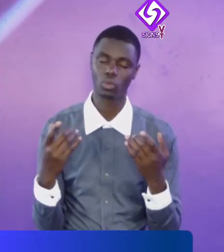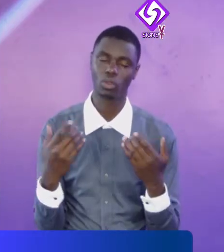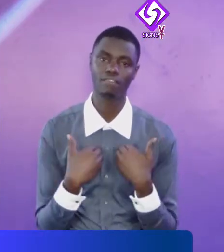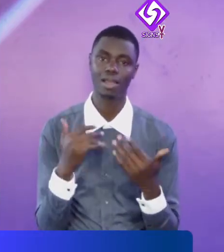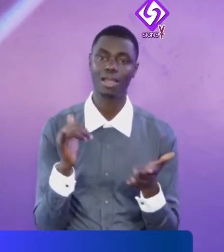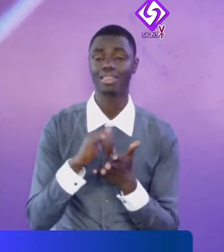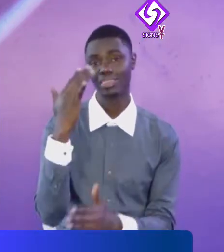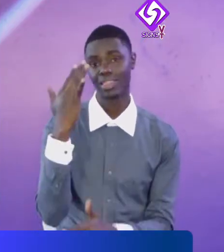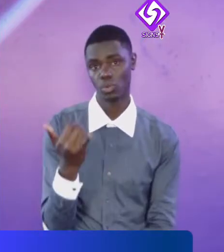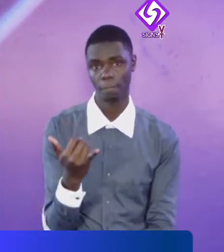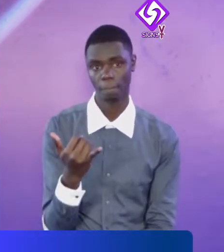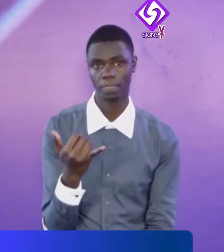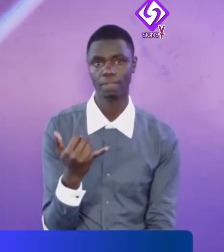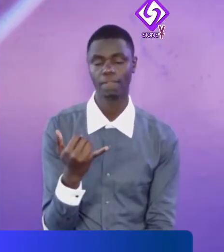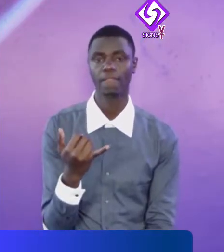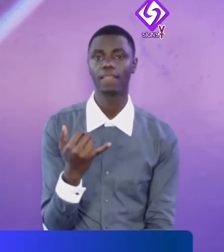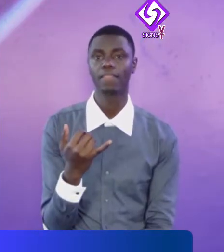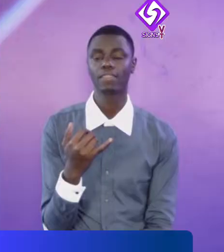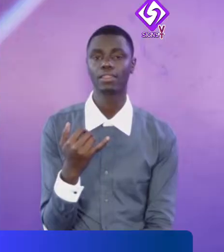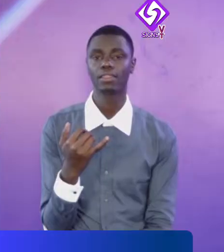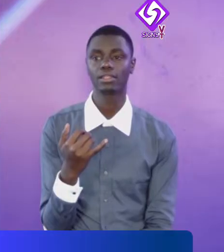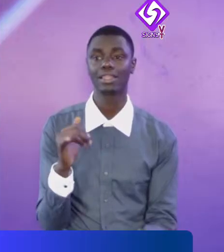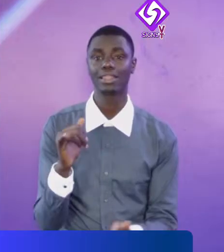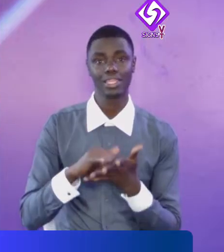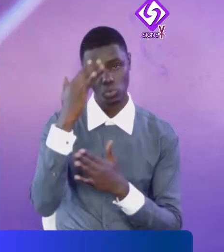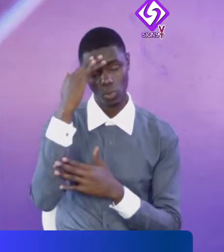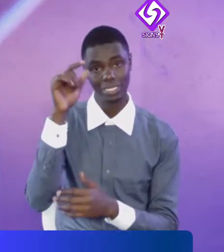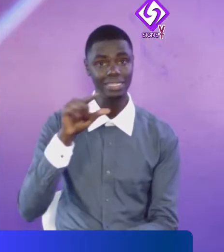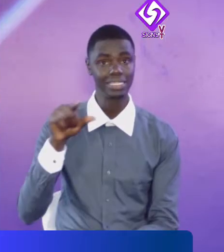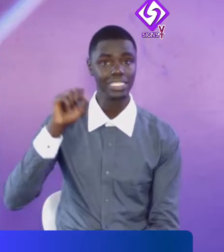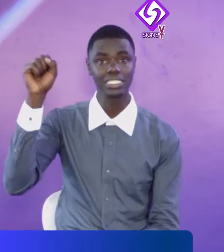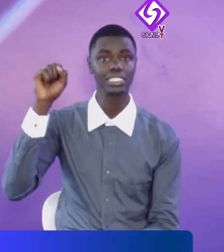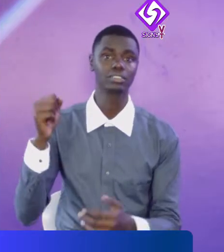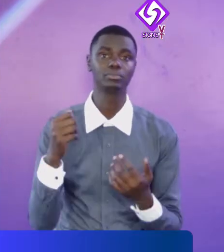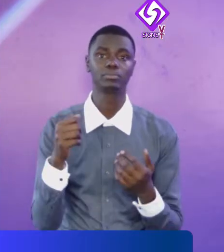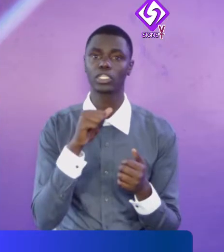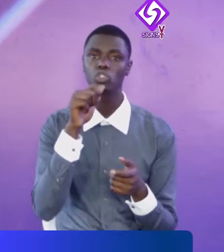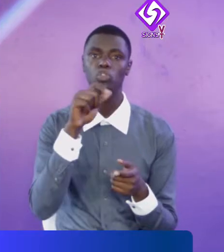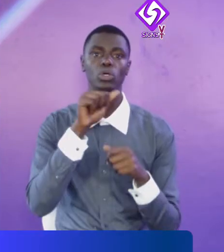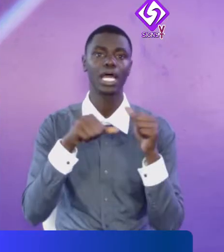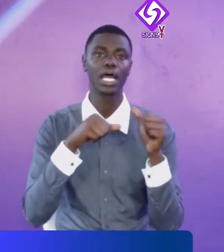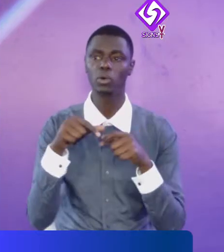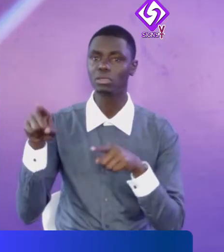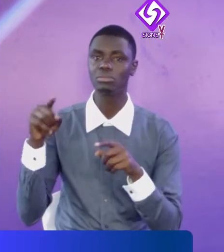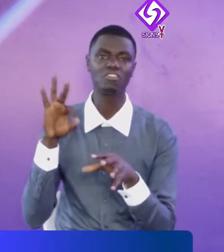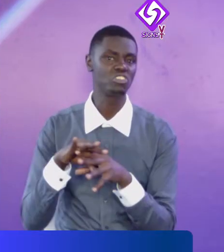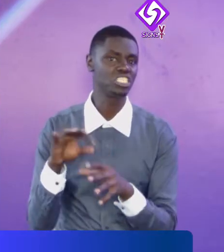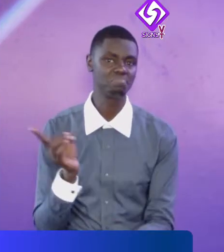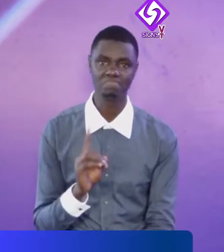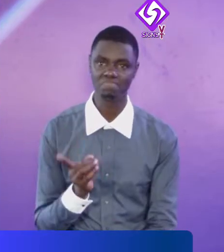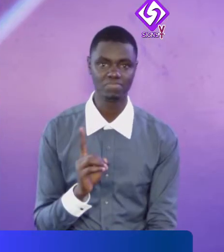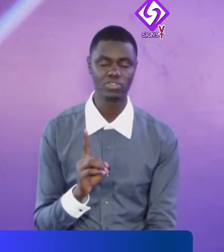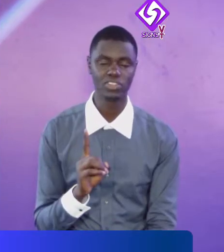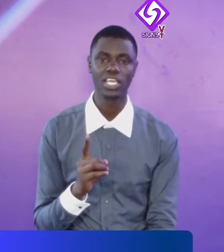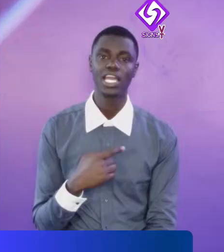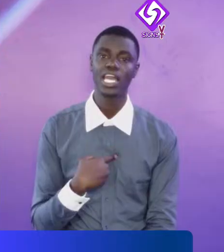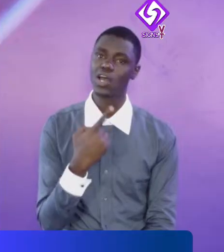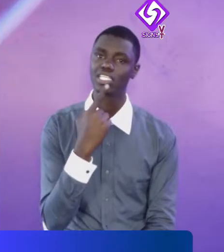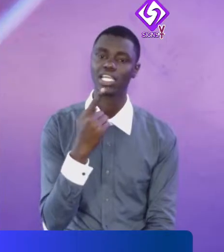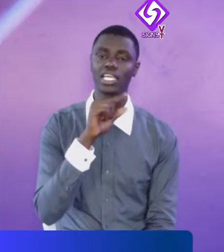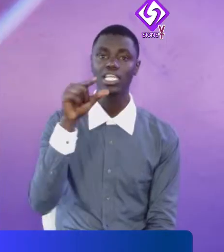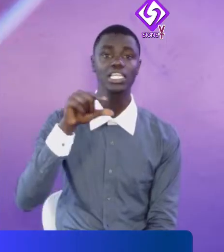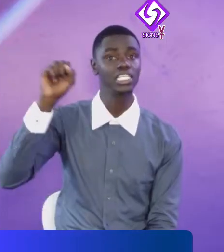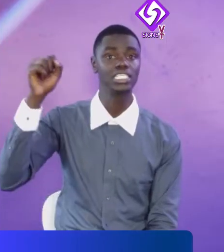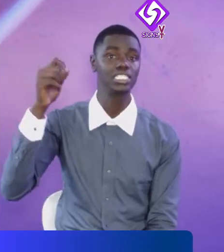Gen then Z, they let the old people make the decisions. Yeah, that's why the Gen Z revolution is not about them voting. I want to tell the Gen Z listening to